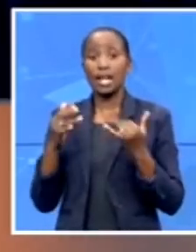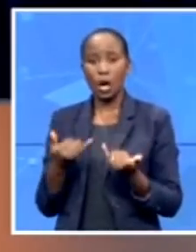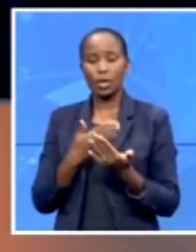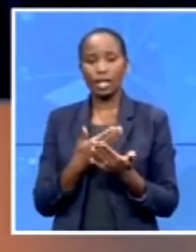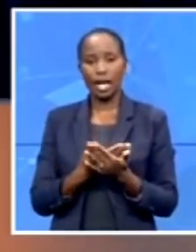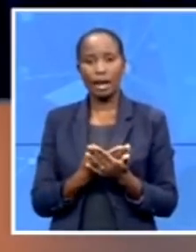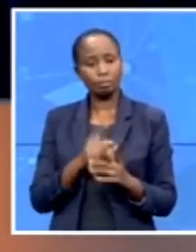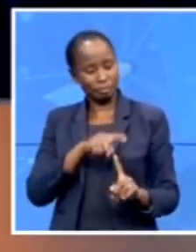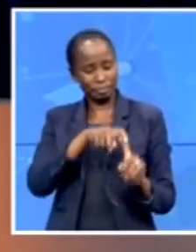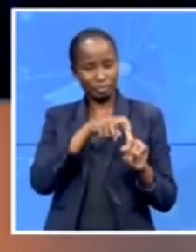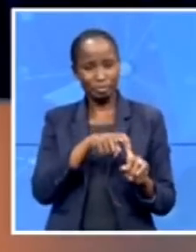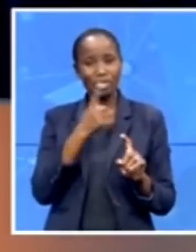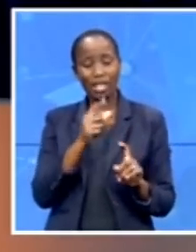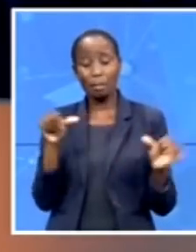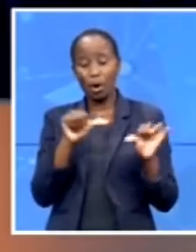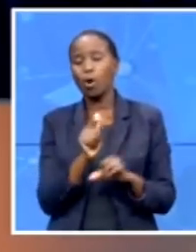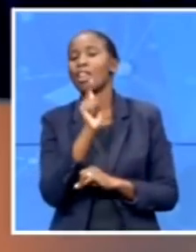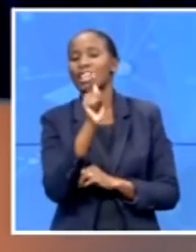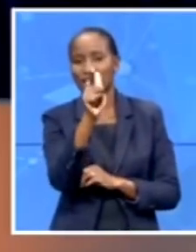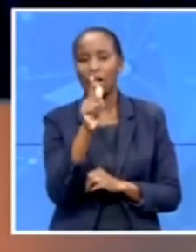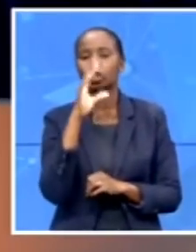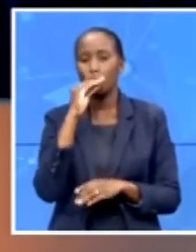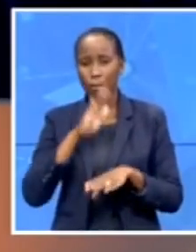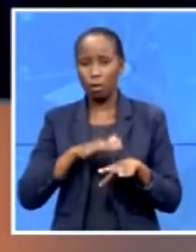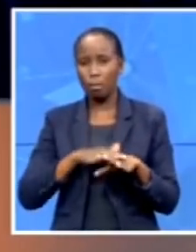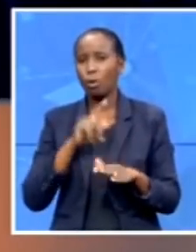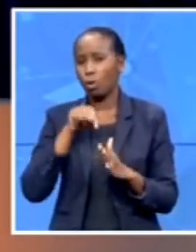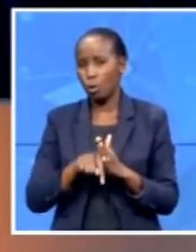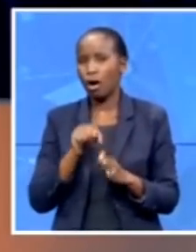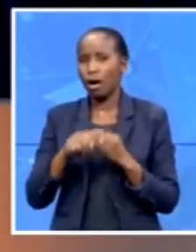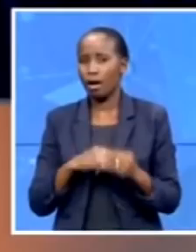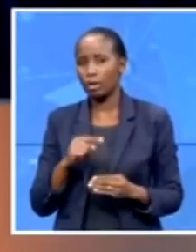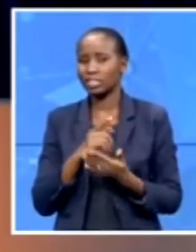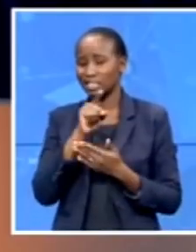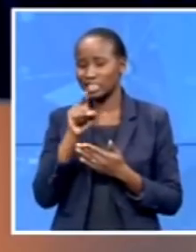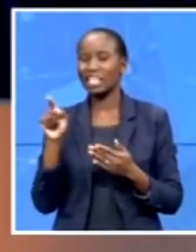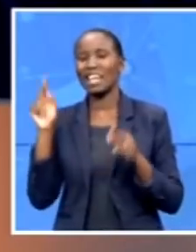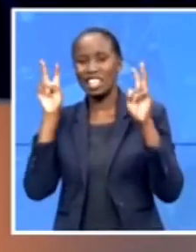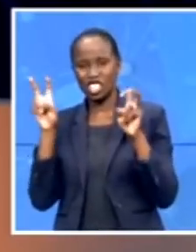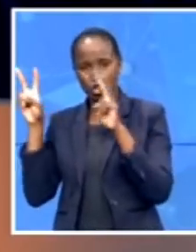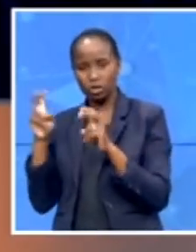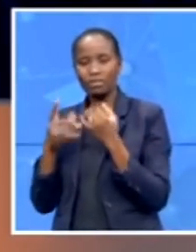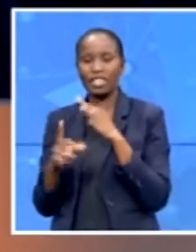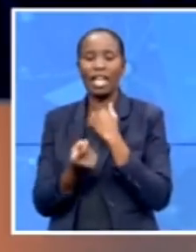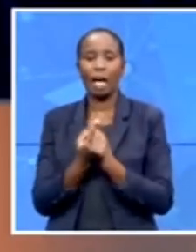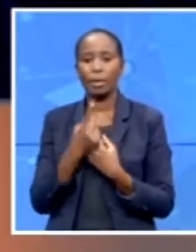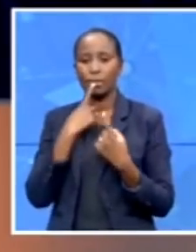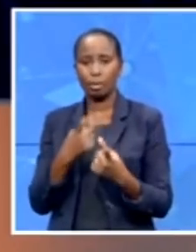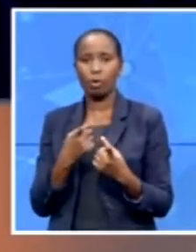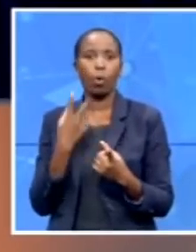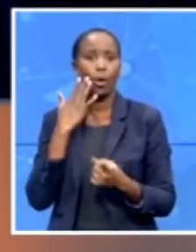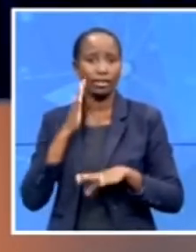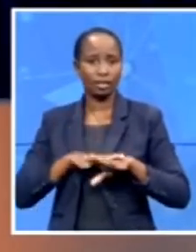touch on some of those, issues that have been raised significantly during this upcoming elections. But let me thank you